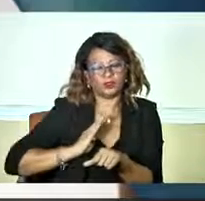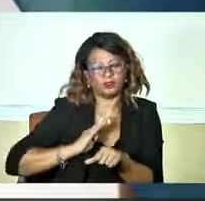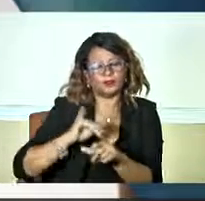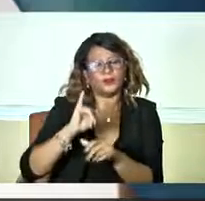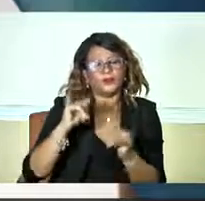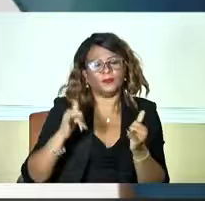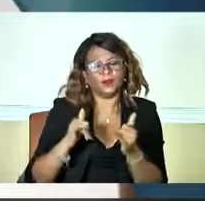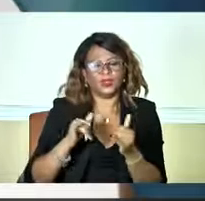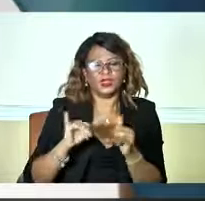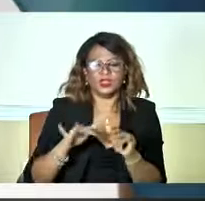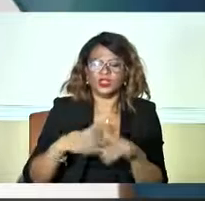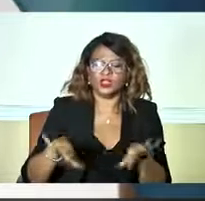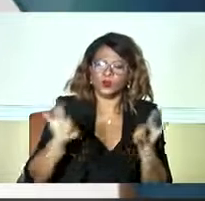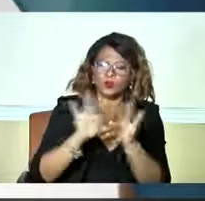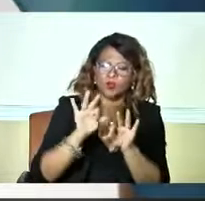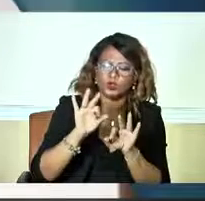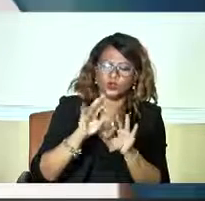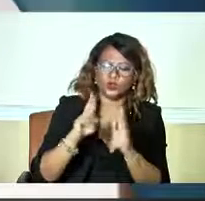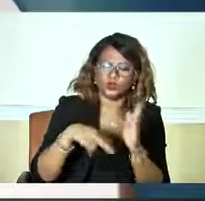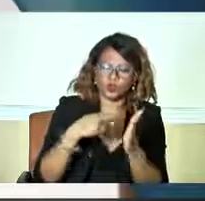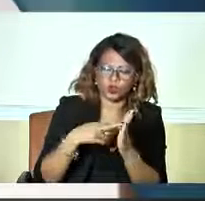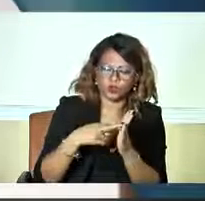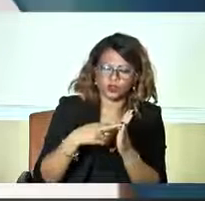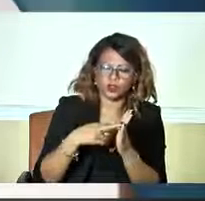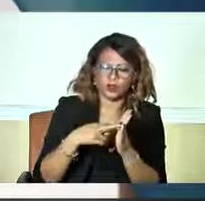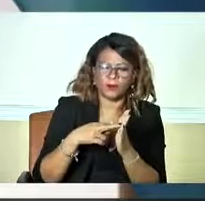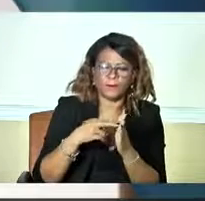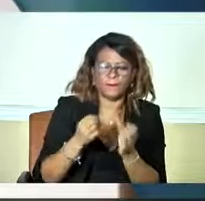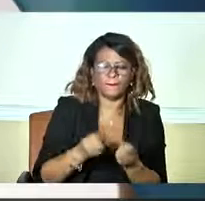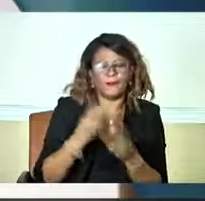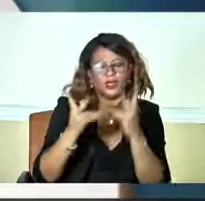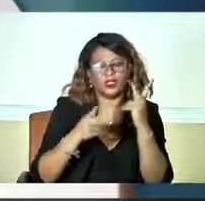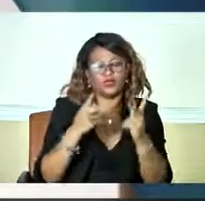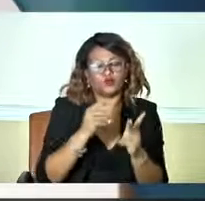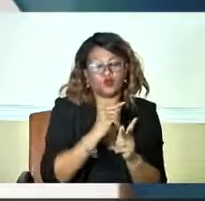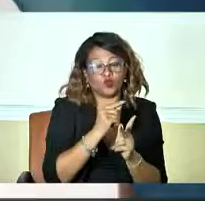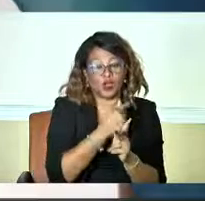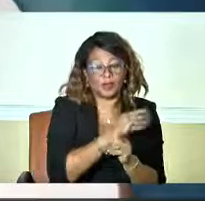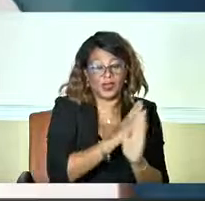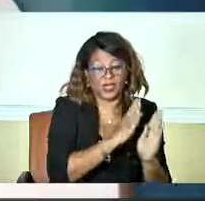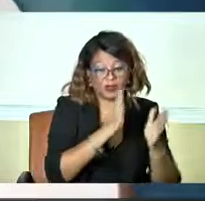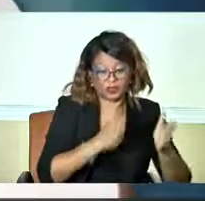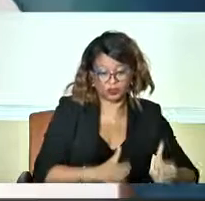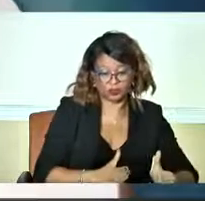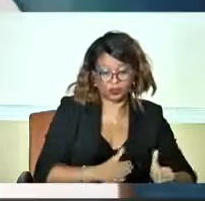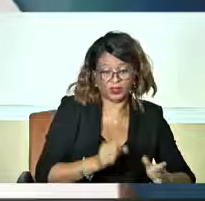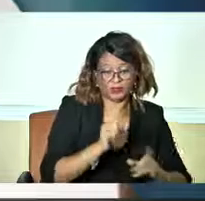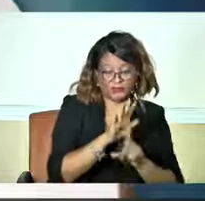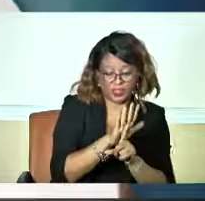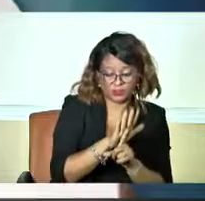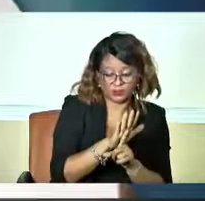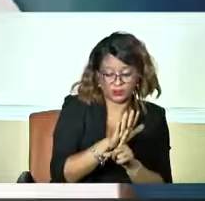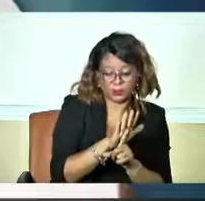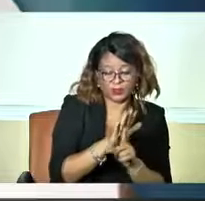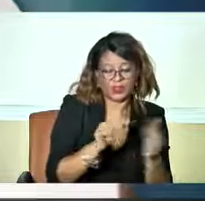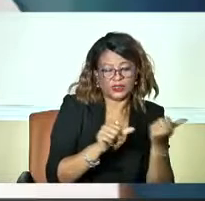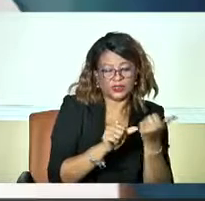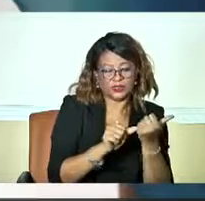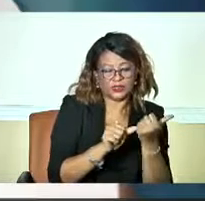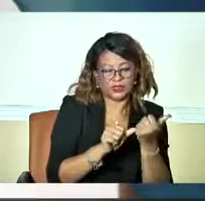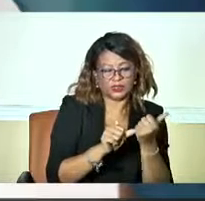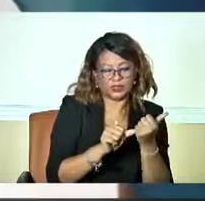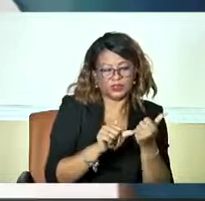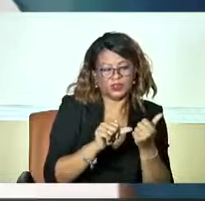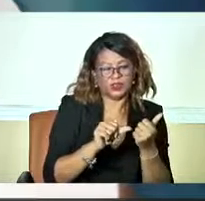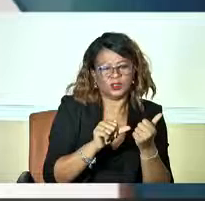a critical role in the lives of numerous Grand Bahamians who have been affected. Assistance